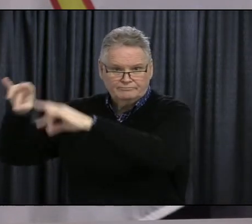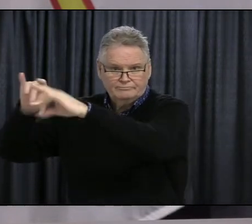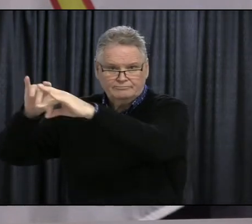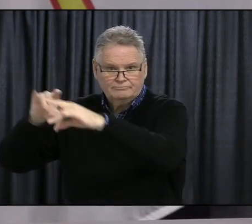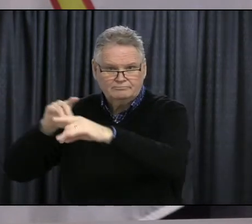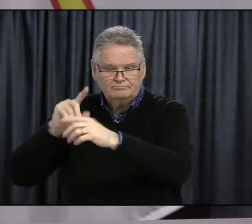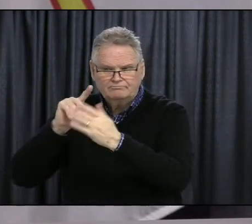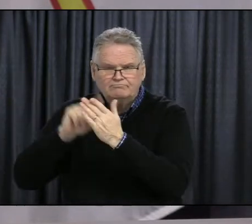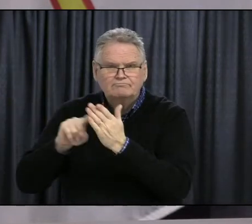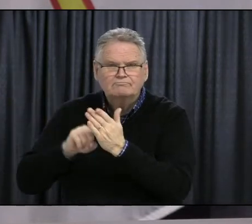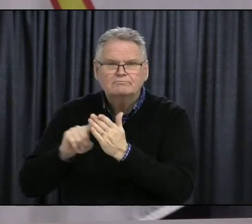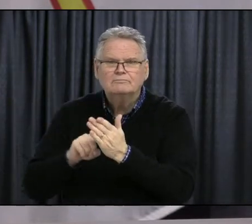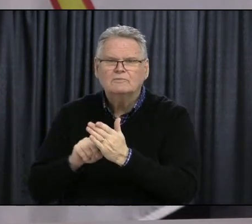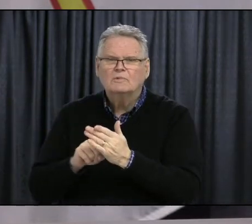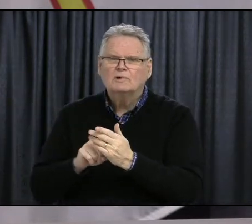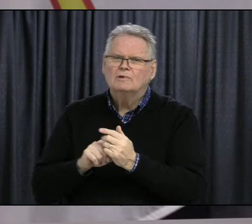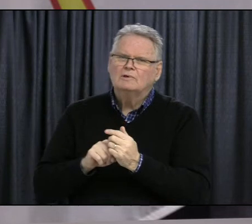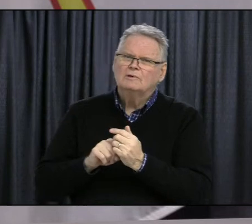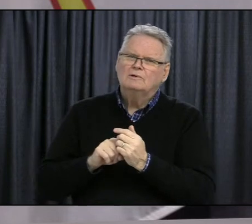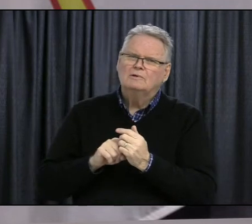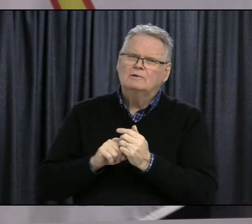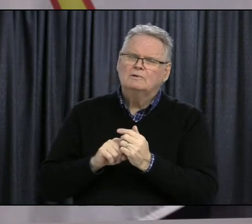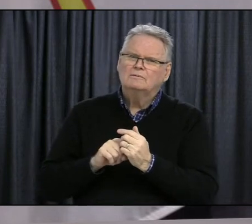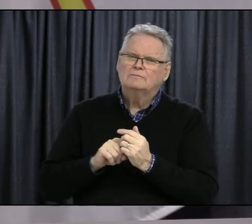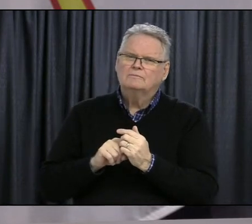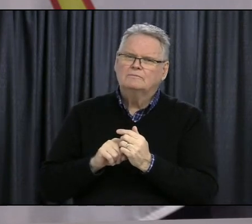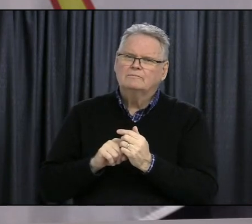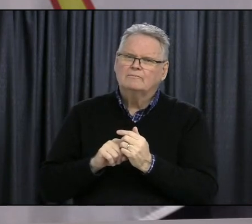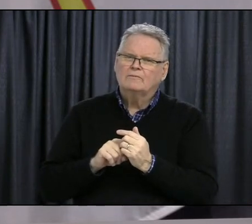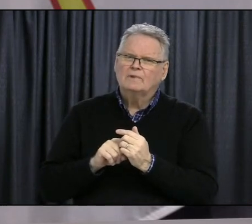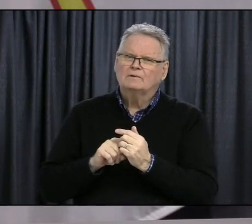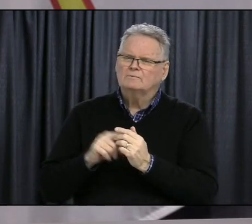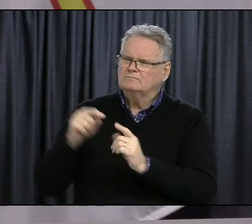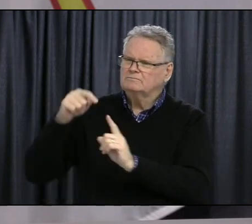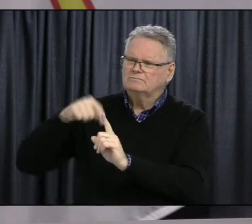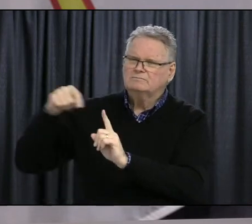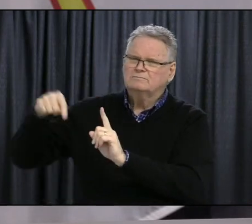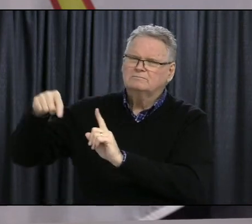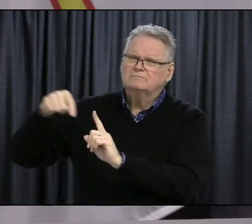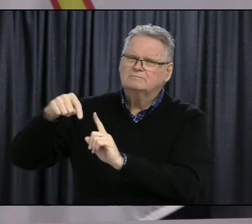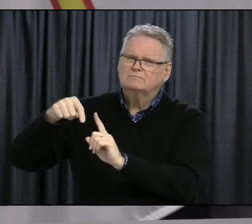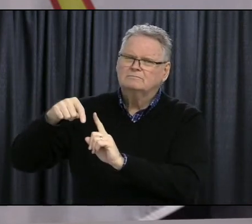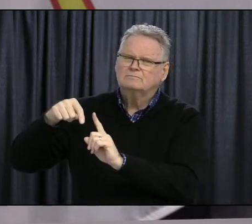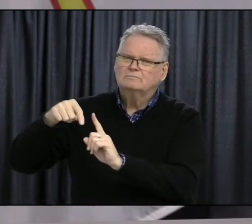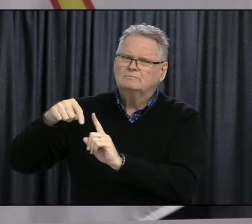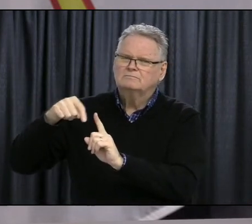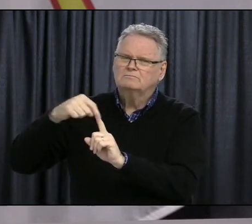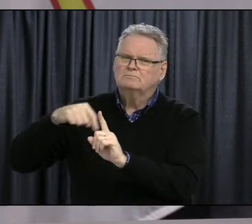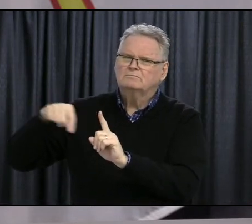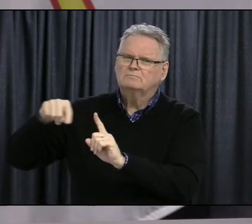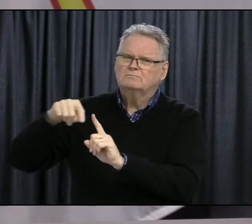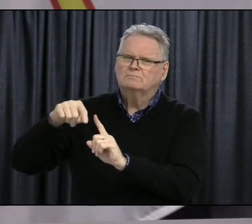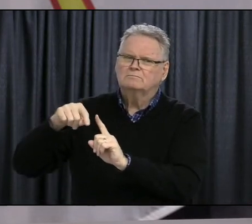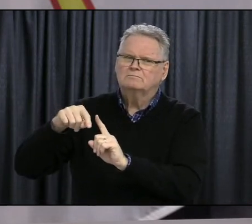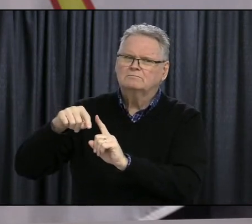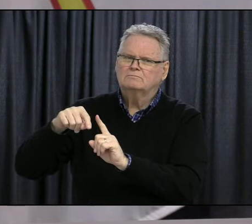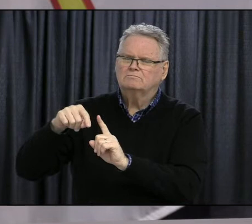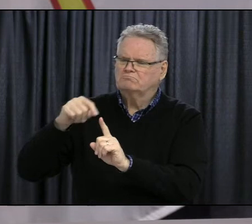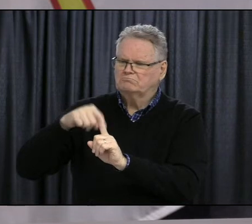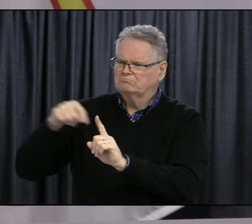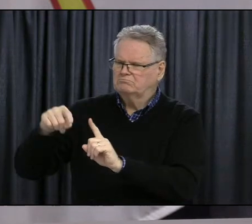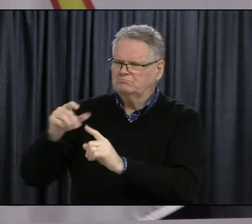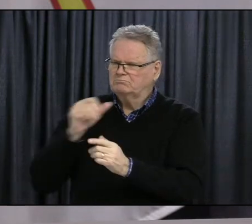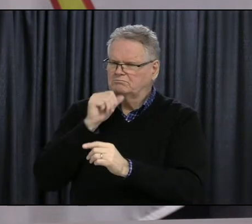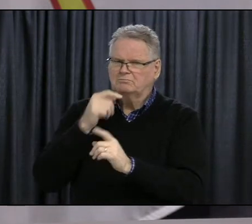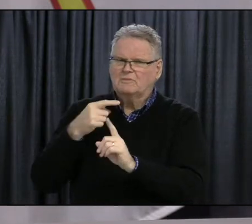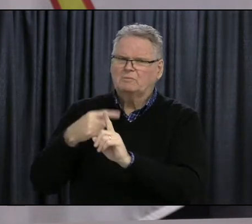need for contact tracing in that. Like, we don't do contact tracing unless we have a positive case. So. Oh,